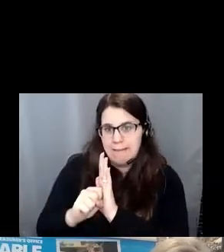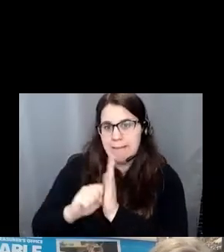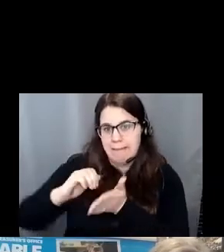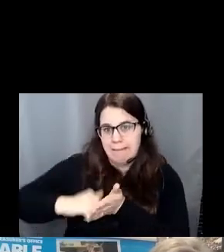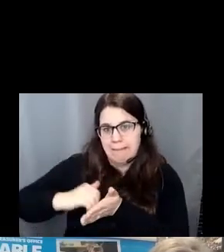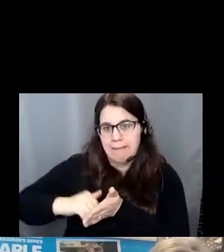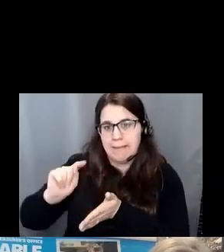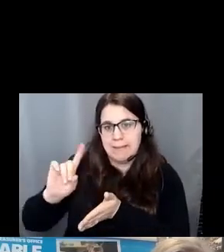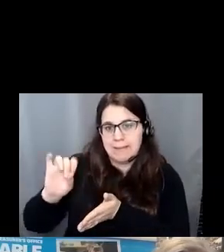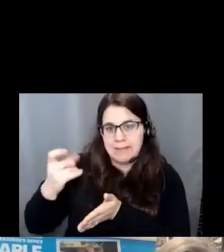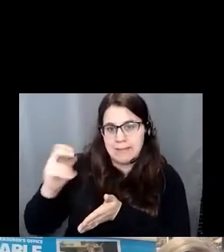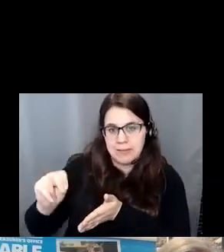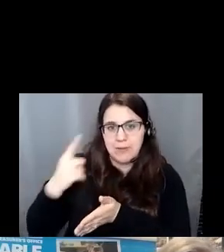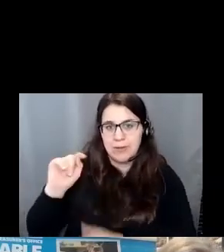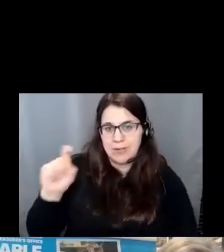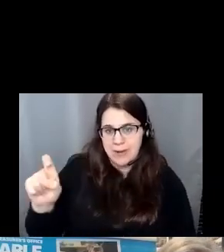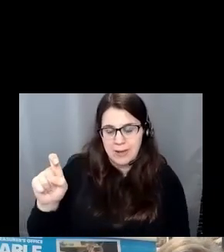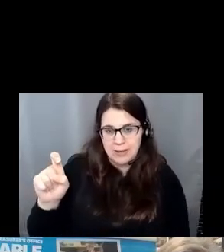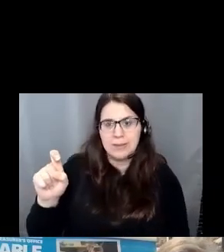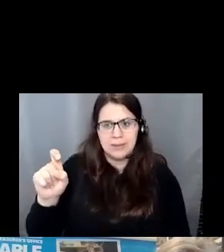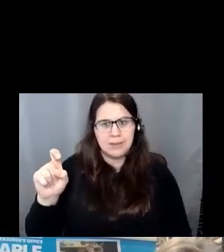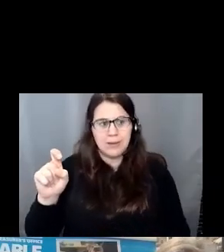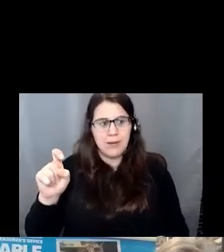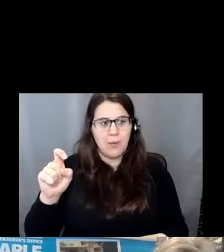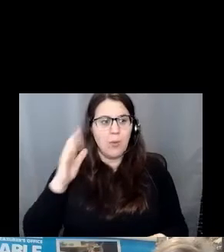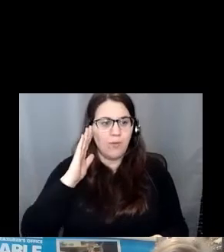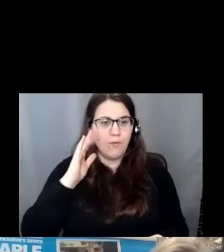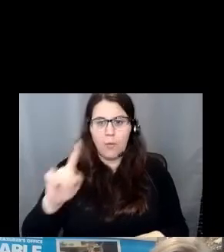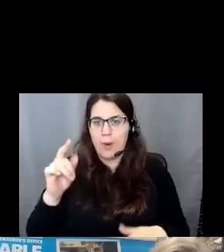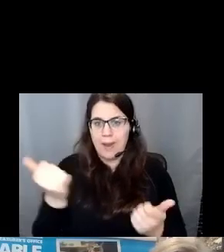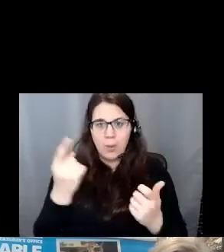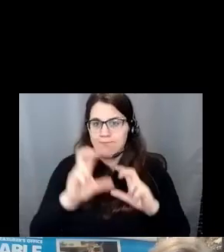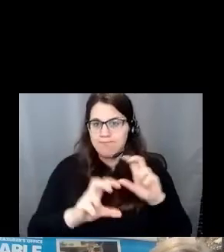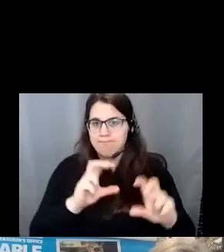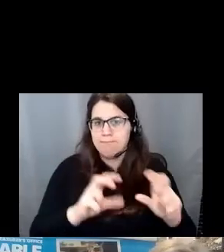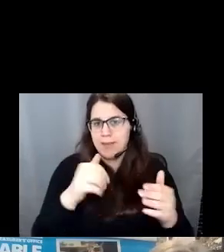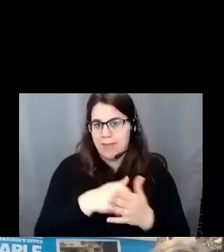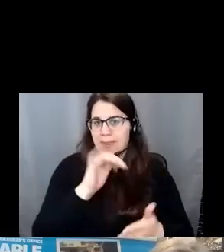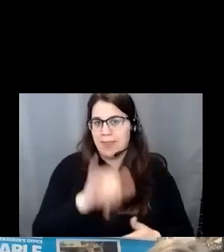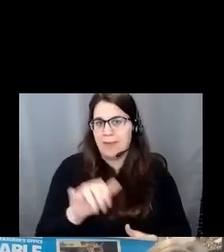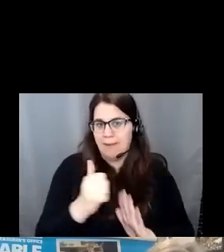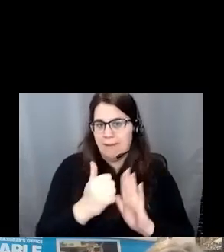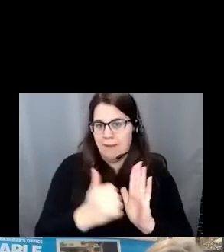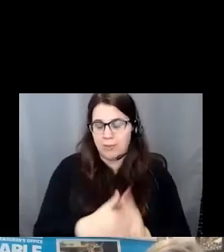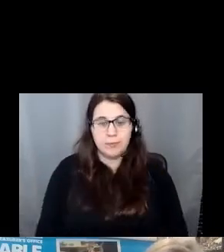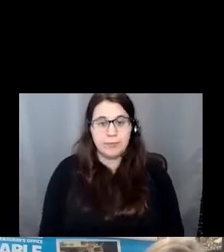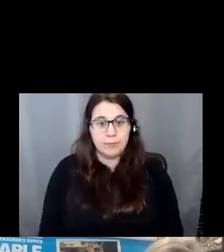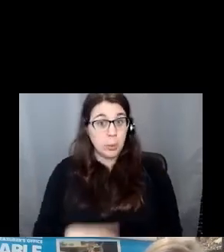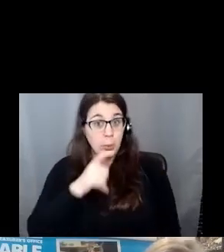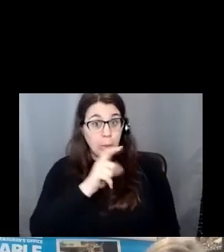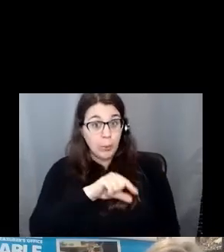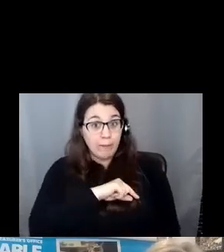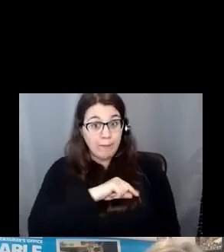and taxpayer, and that is dollar for dollar. So who is eligible? The requirements include